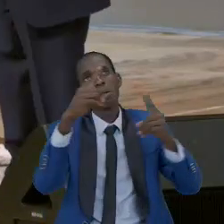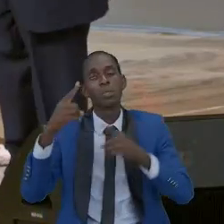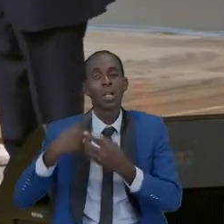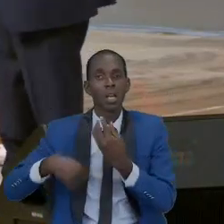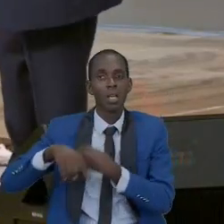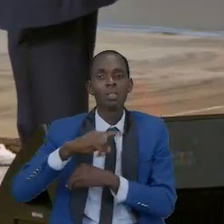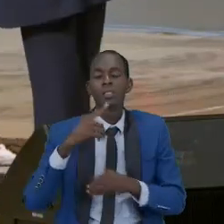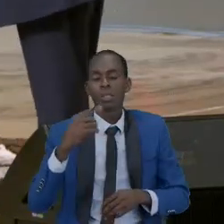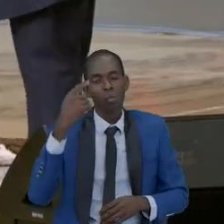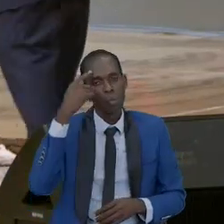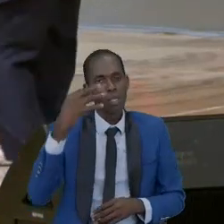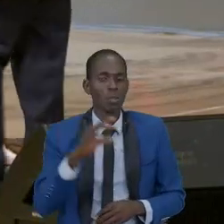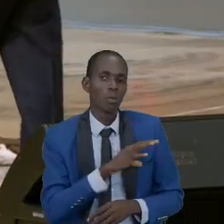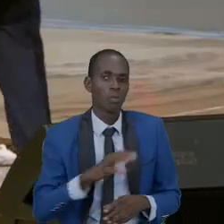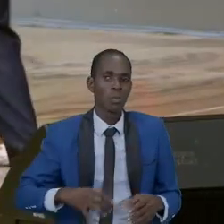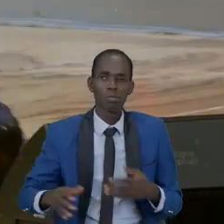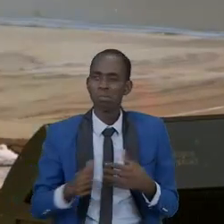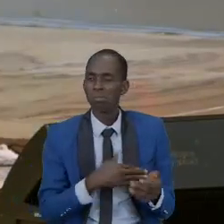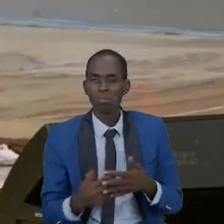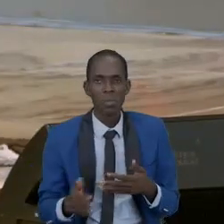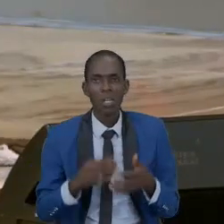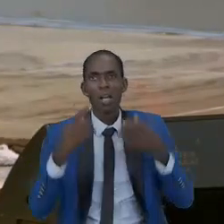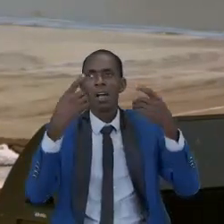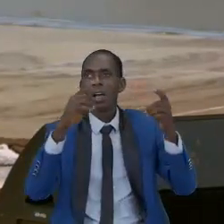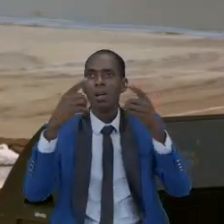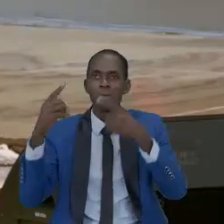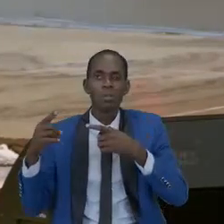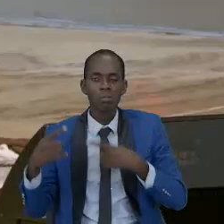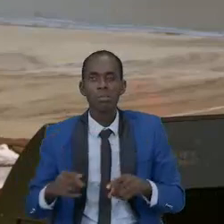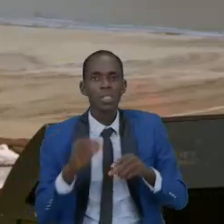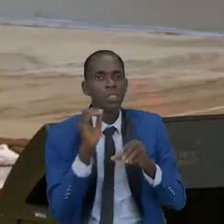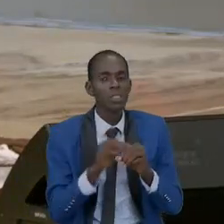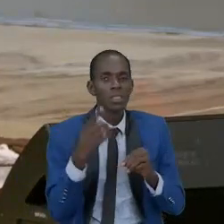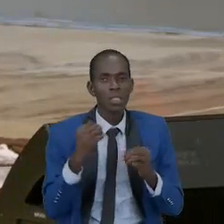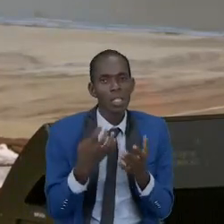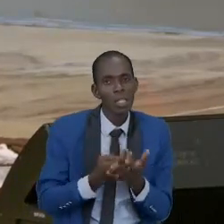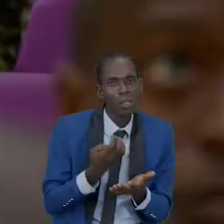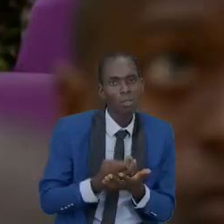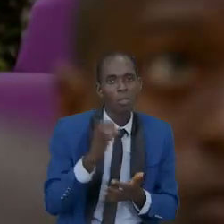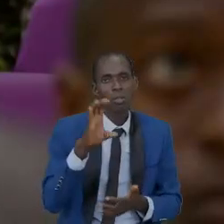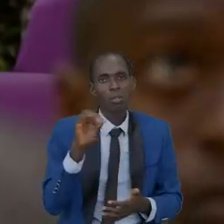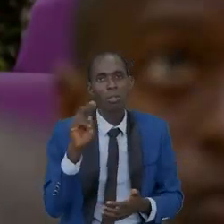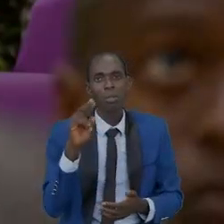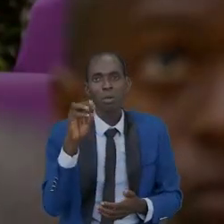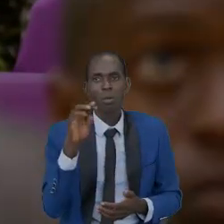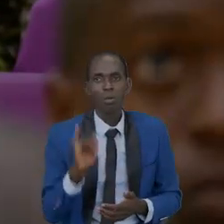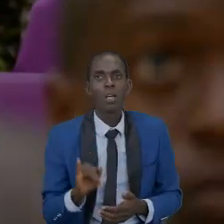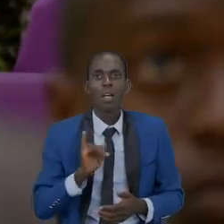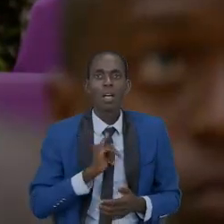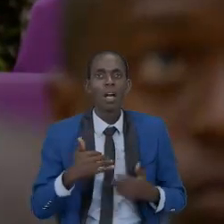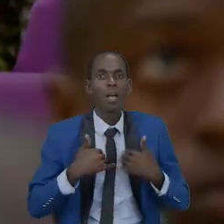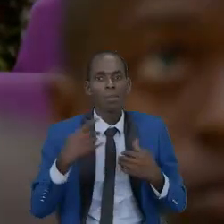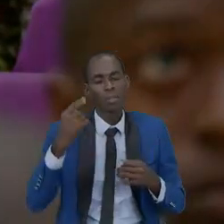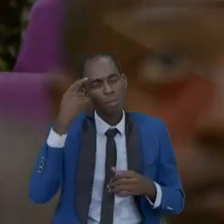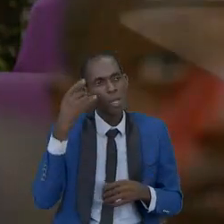mind of Christ. Whatever may be happening in economy, ecology, I have the mind